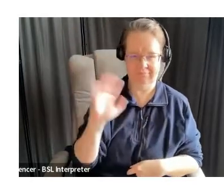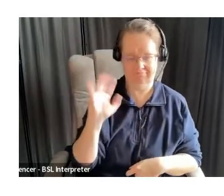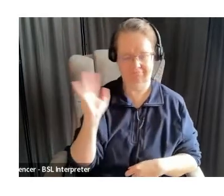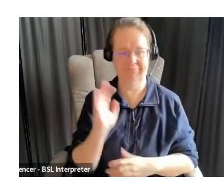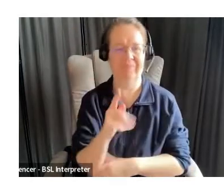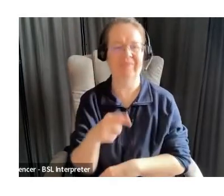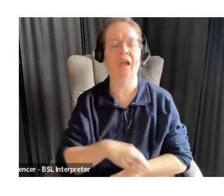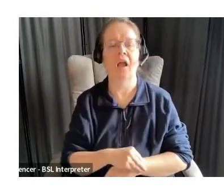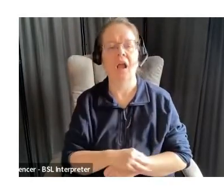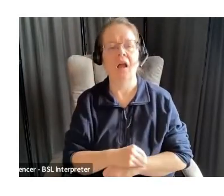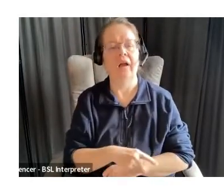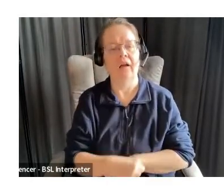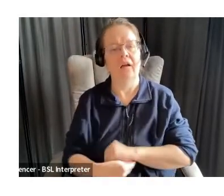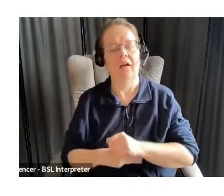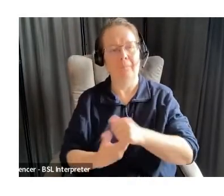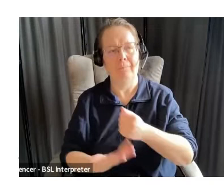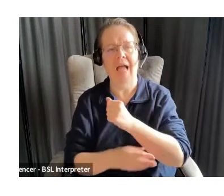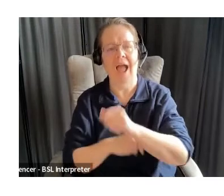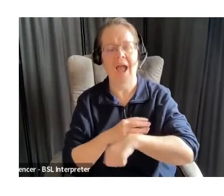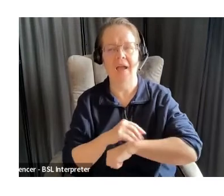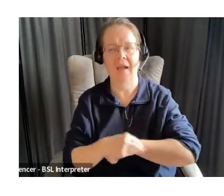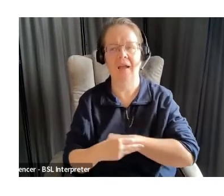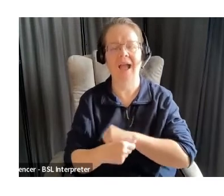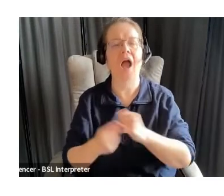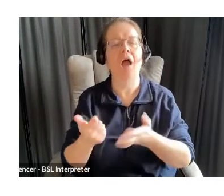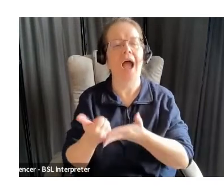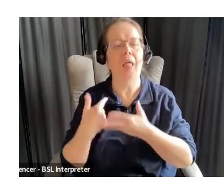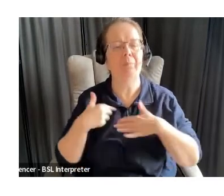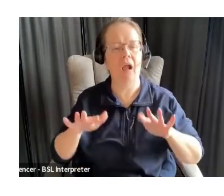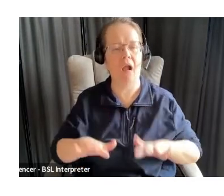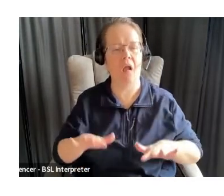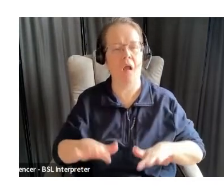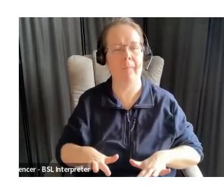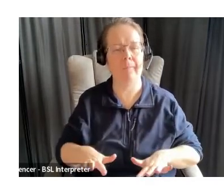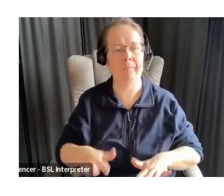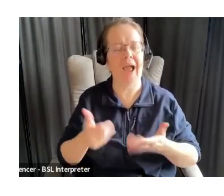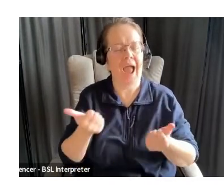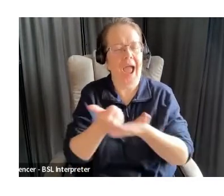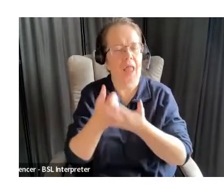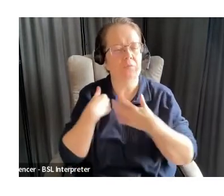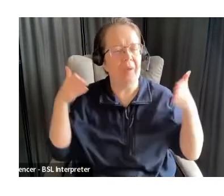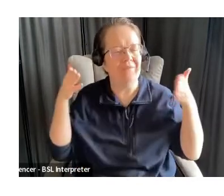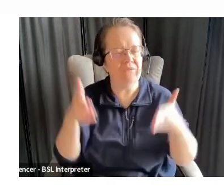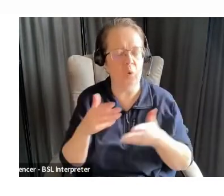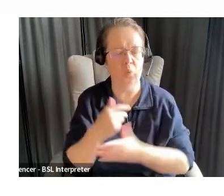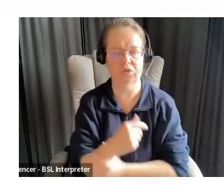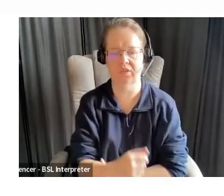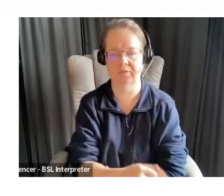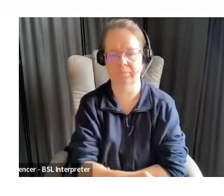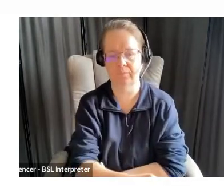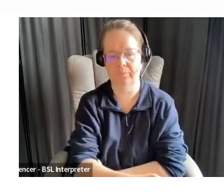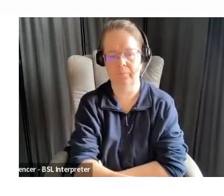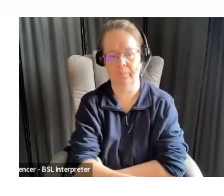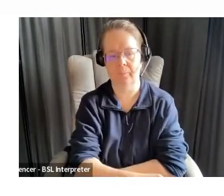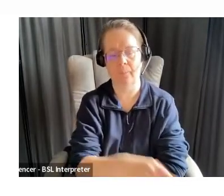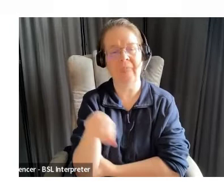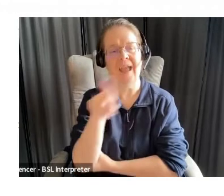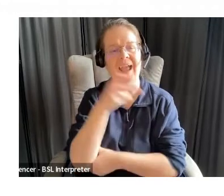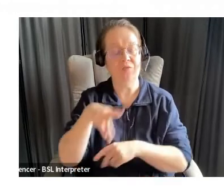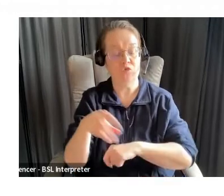to feel calm and it actually enables me to focus. And here's the other thing. If you